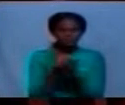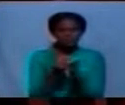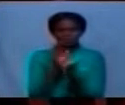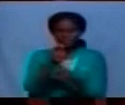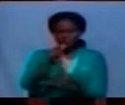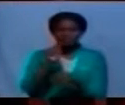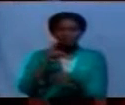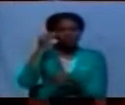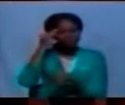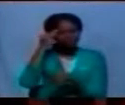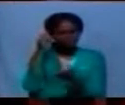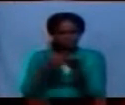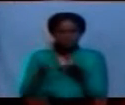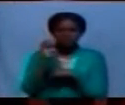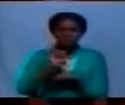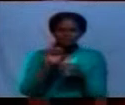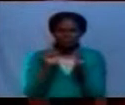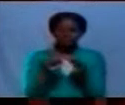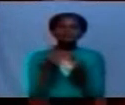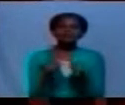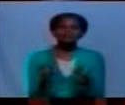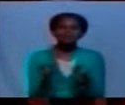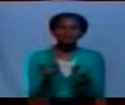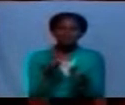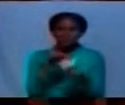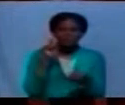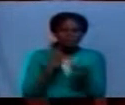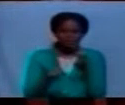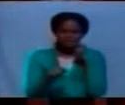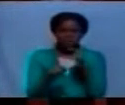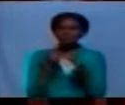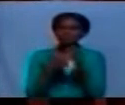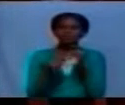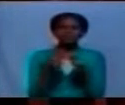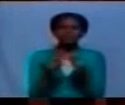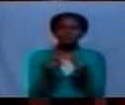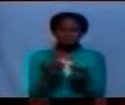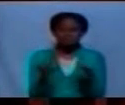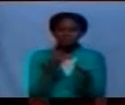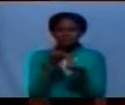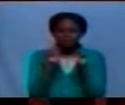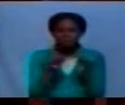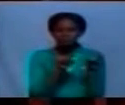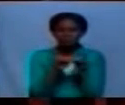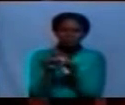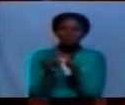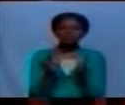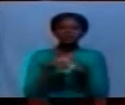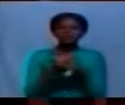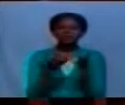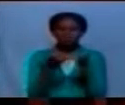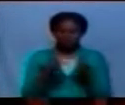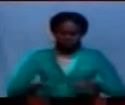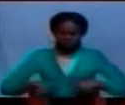anticipate whatever might come through. You cannot tell what happens. but you can also tell how you want to live